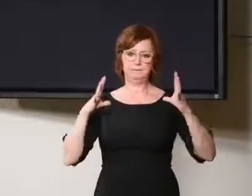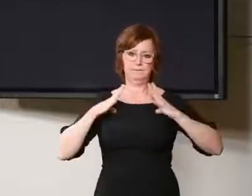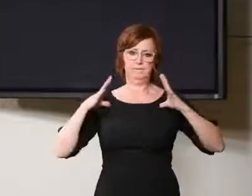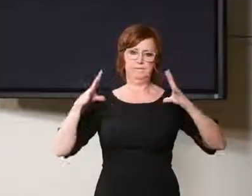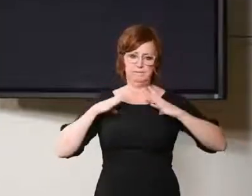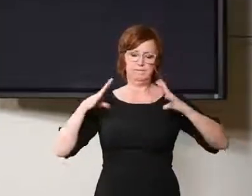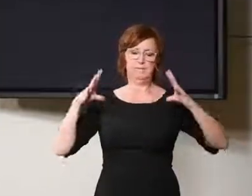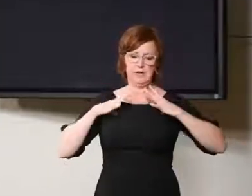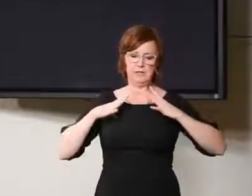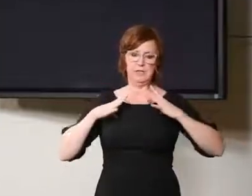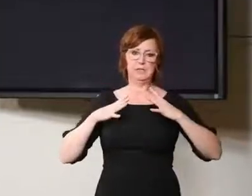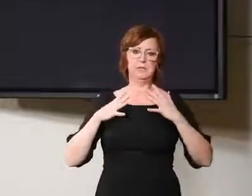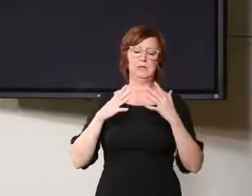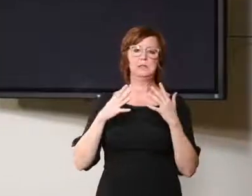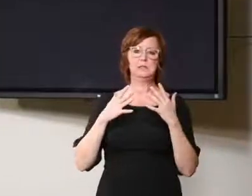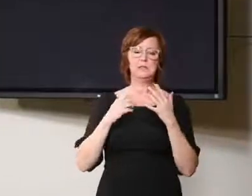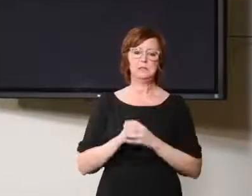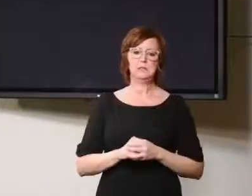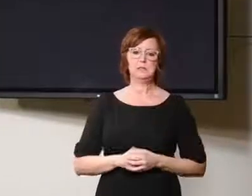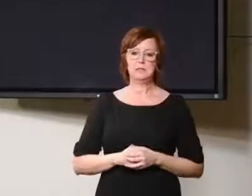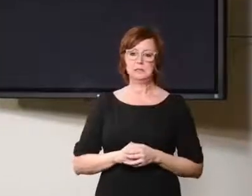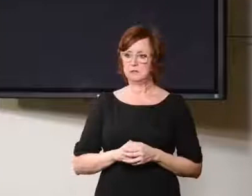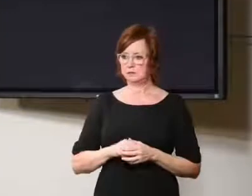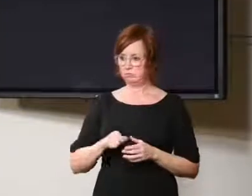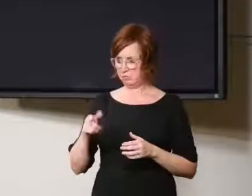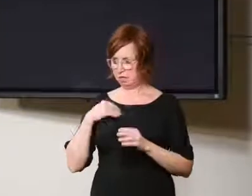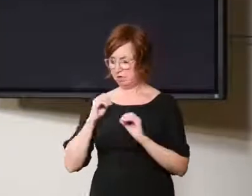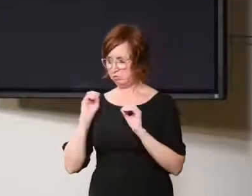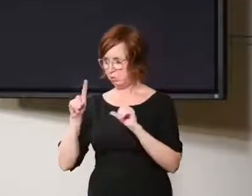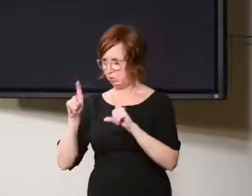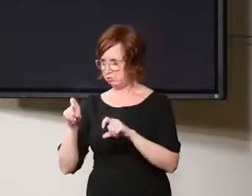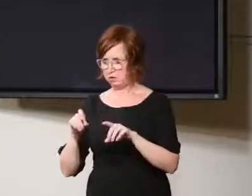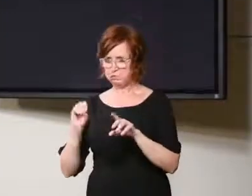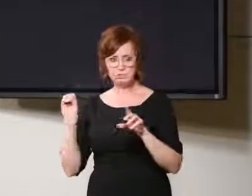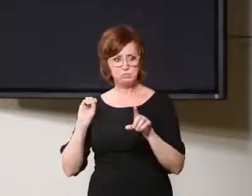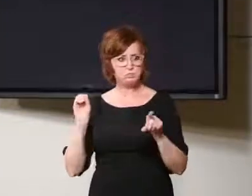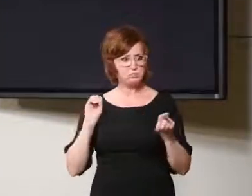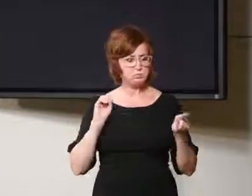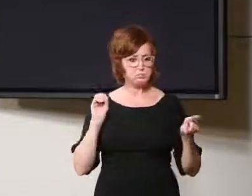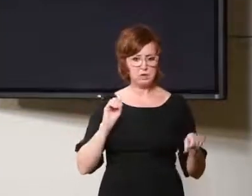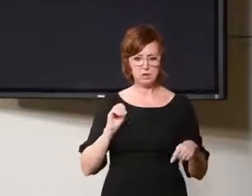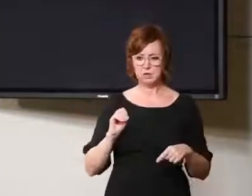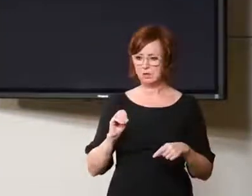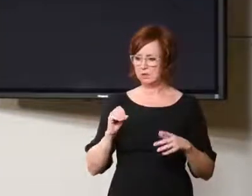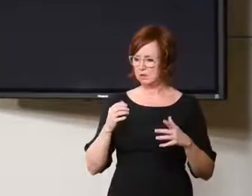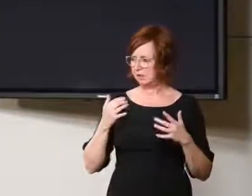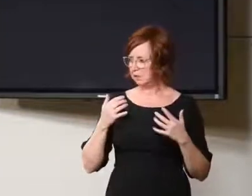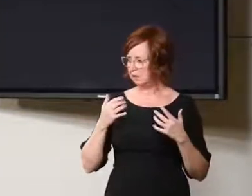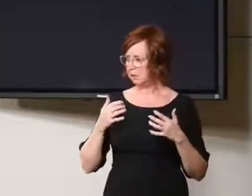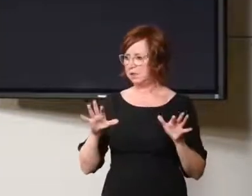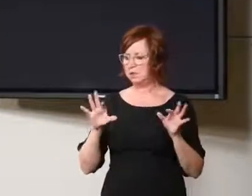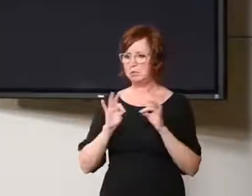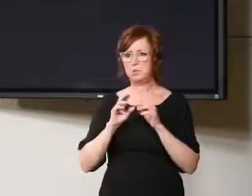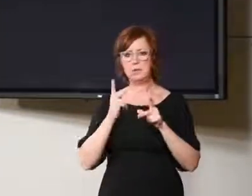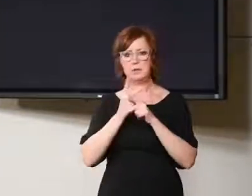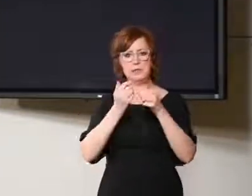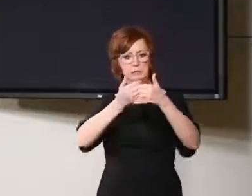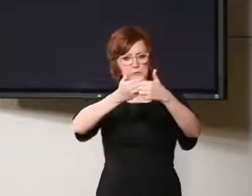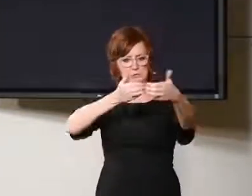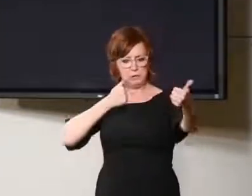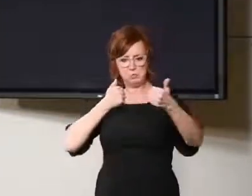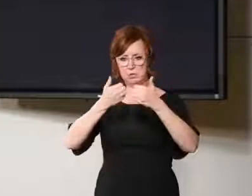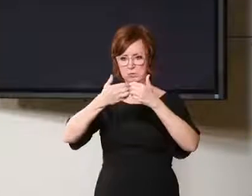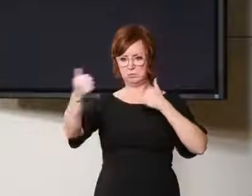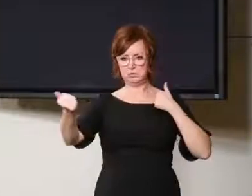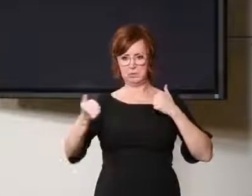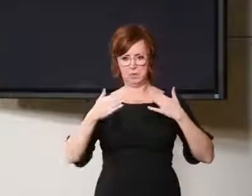not be tested yet that do have COVID-19 in the way that we do, not our social distancing, but our physical distancing from one